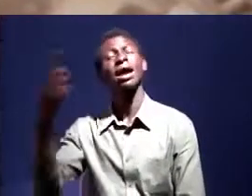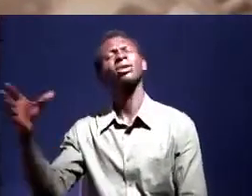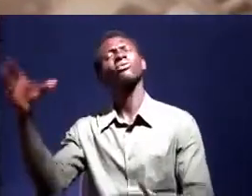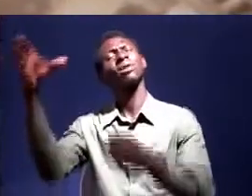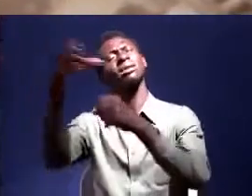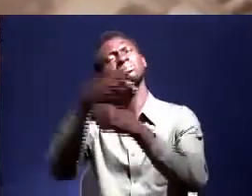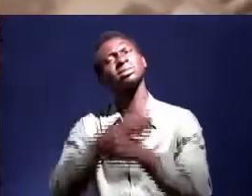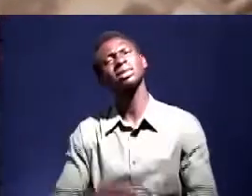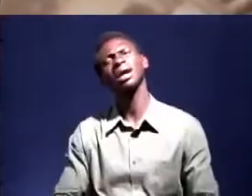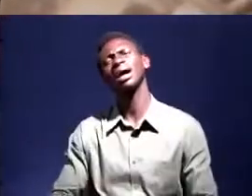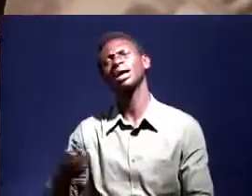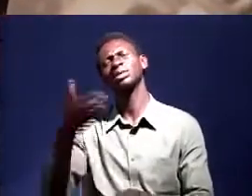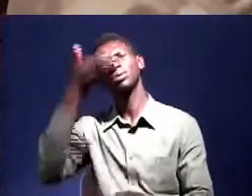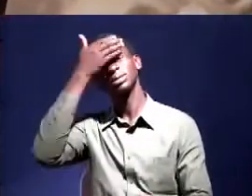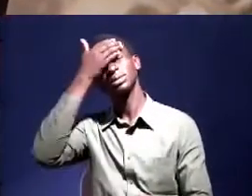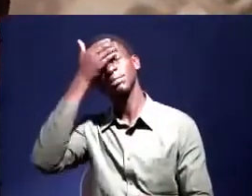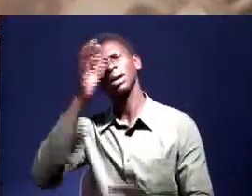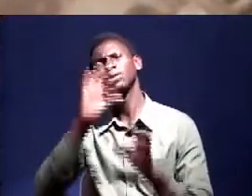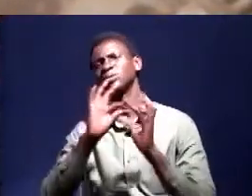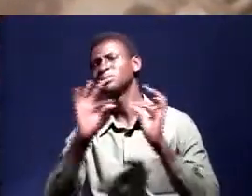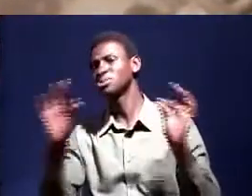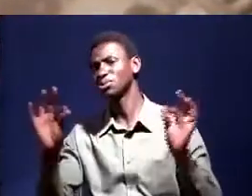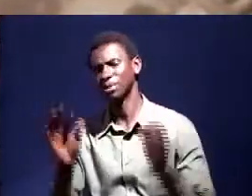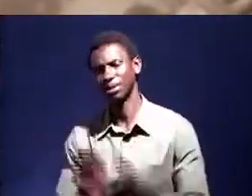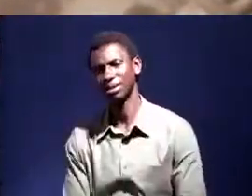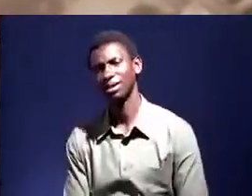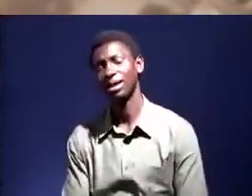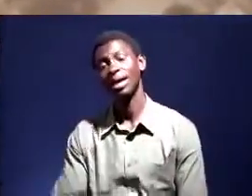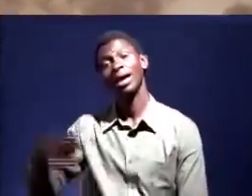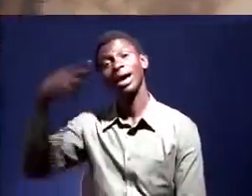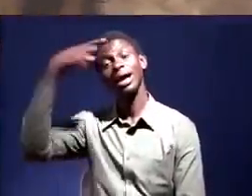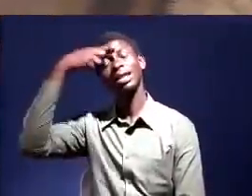He believed the prophecies about Jesus.